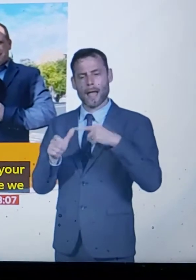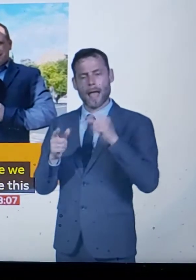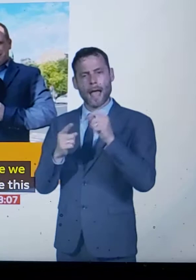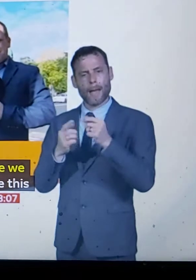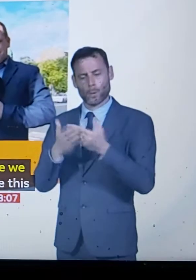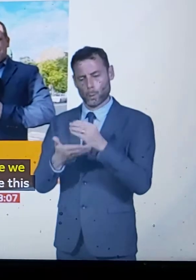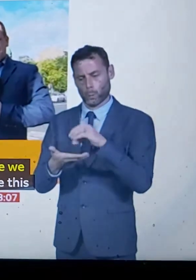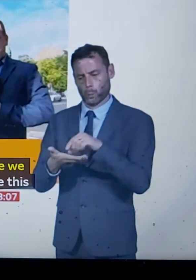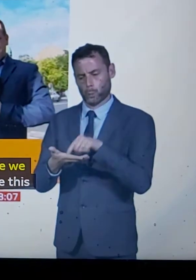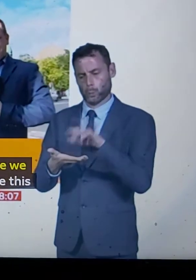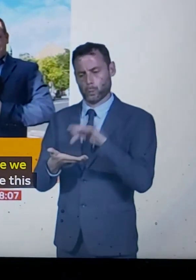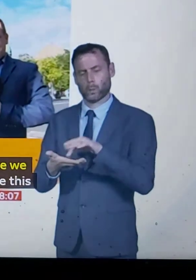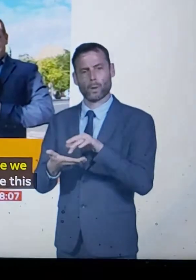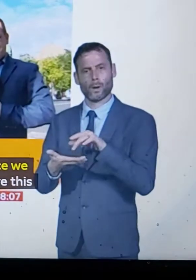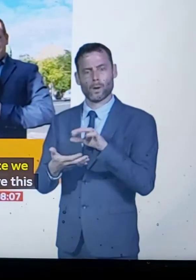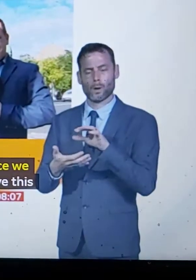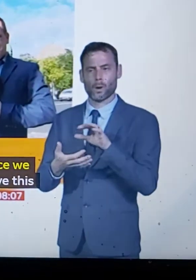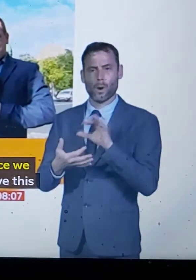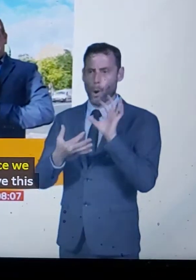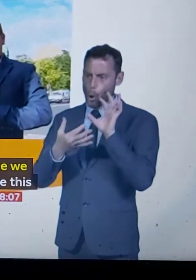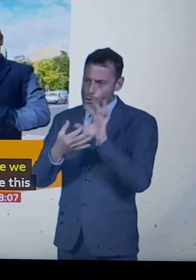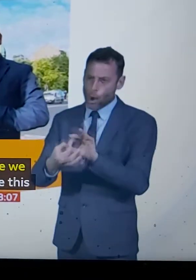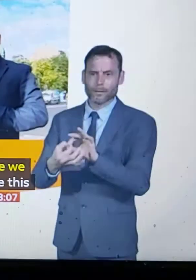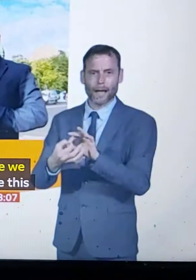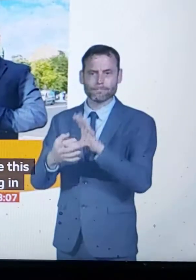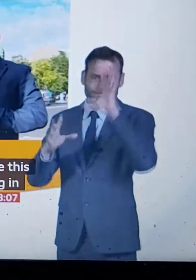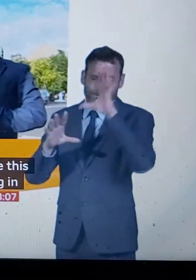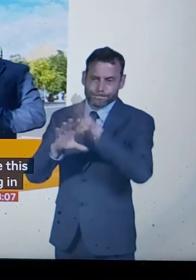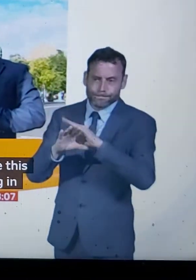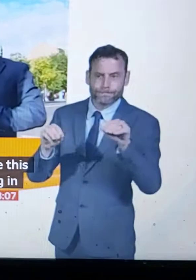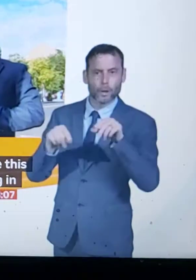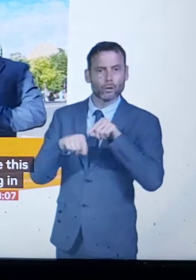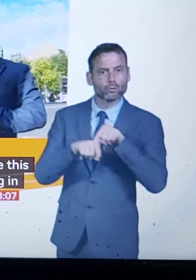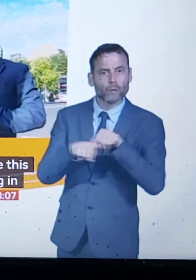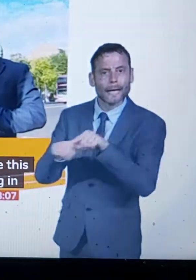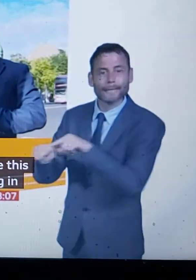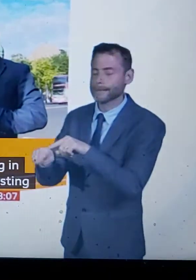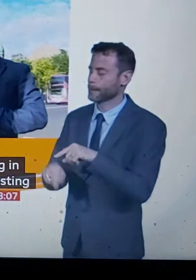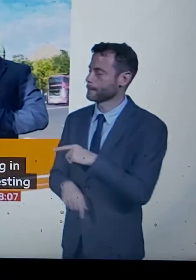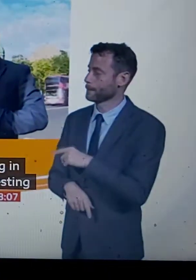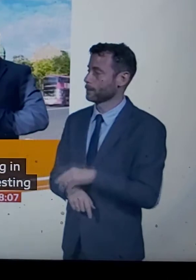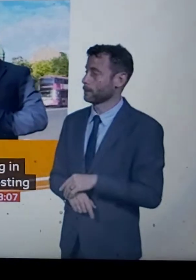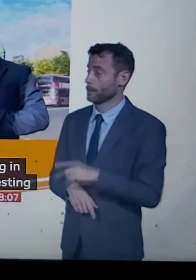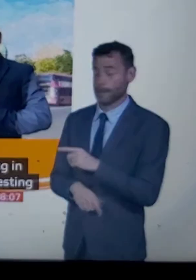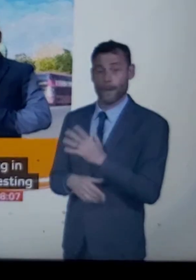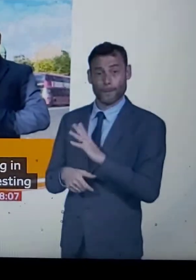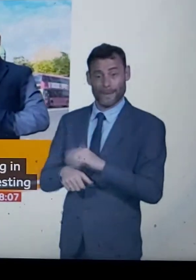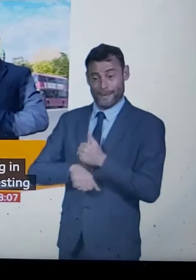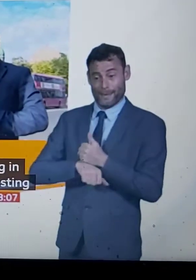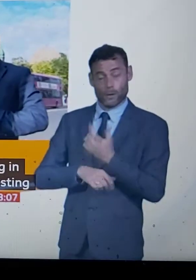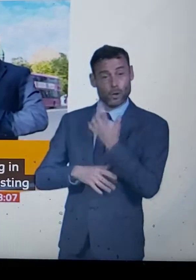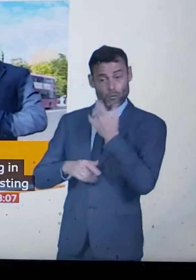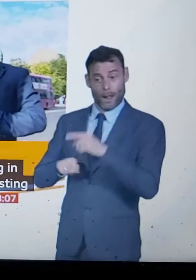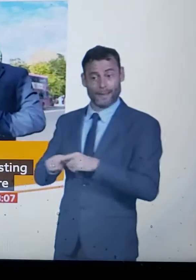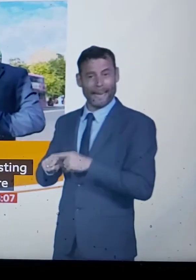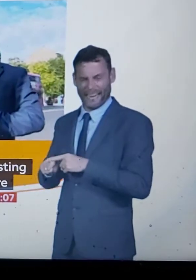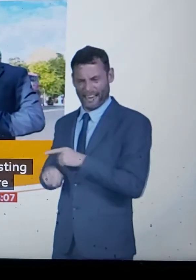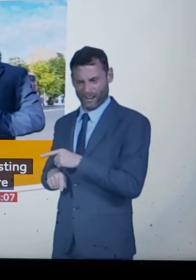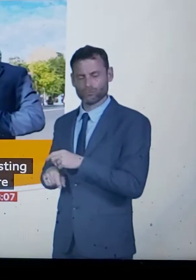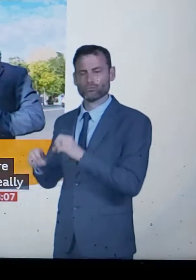Interesting that it's launching where you are, considering it was tried and really let go when it was trialled in England.